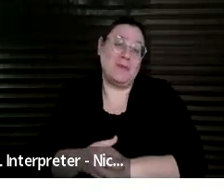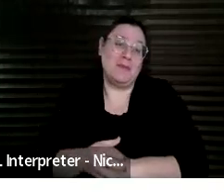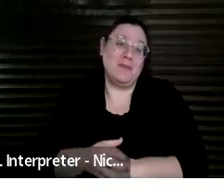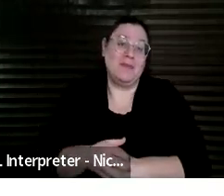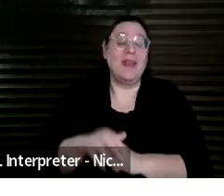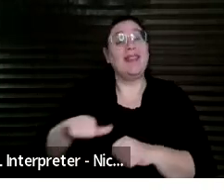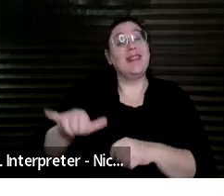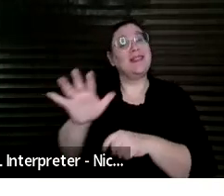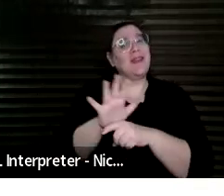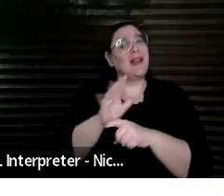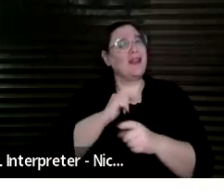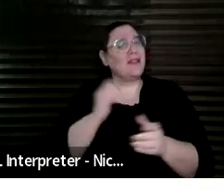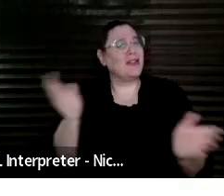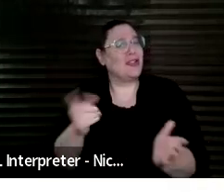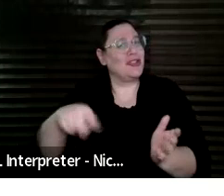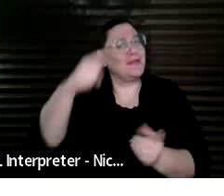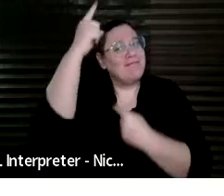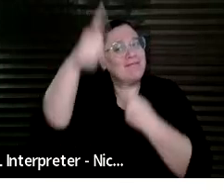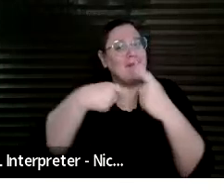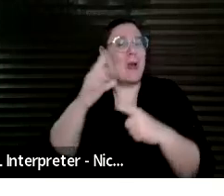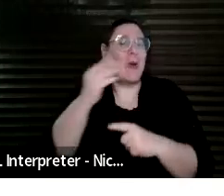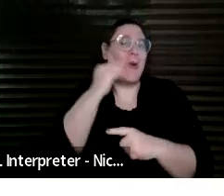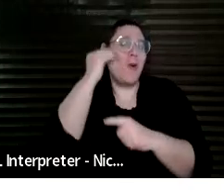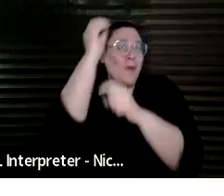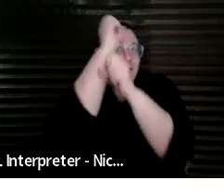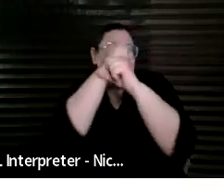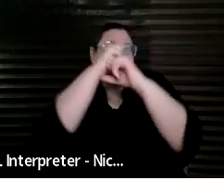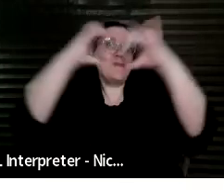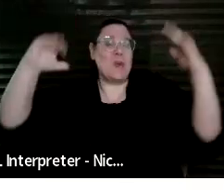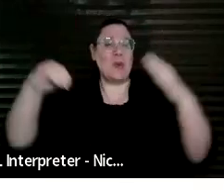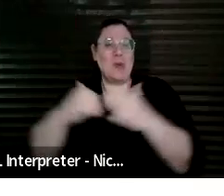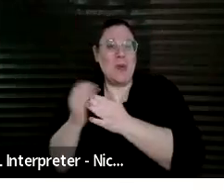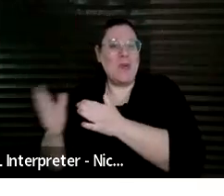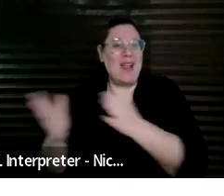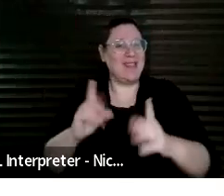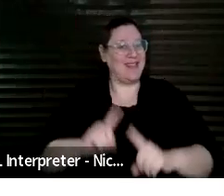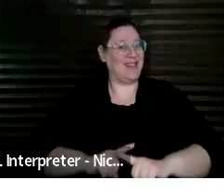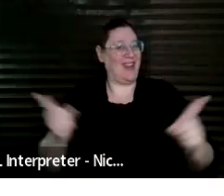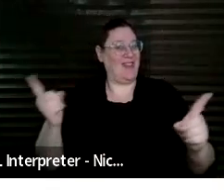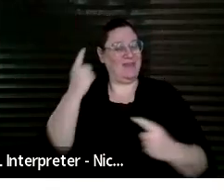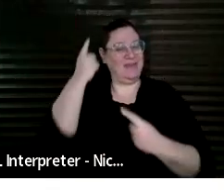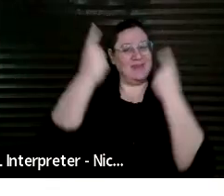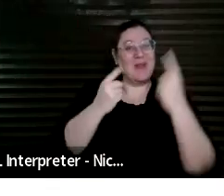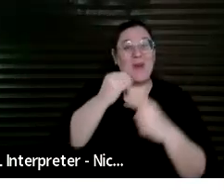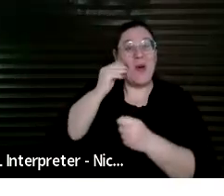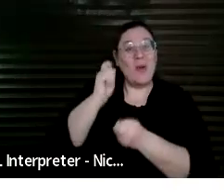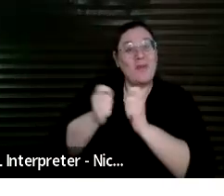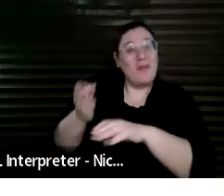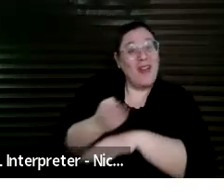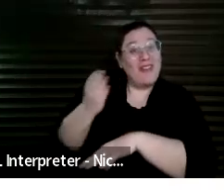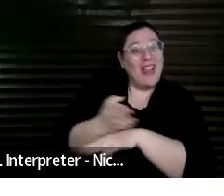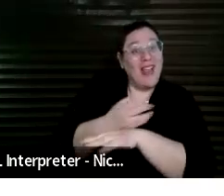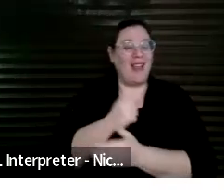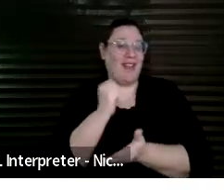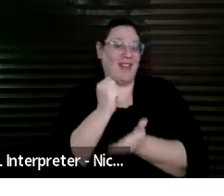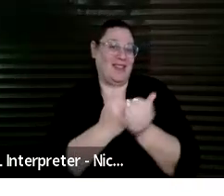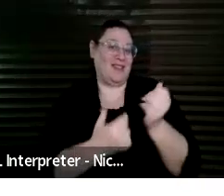you to think about your home in new and different ways by considering home modification and assistive